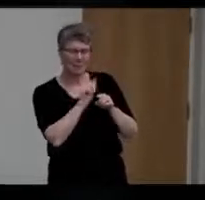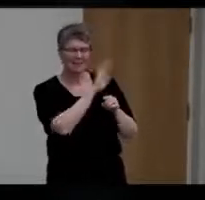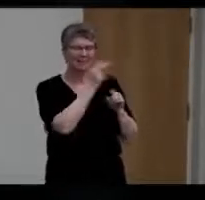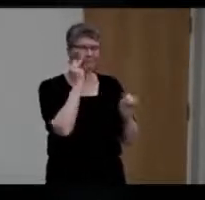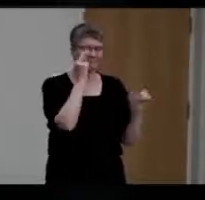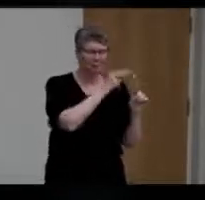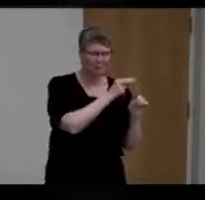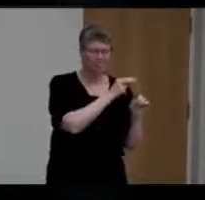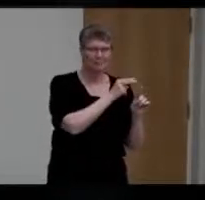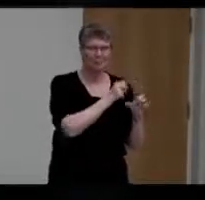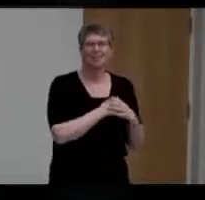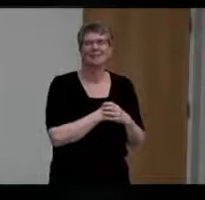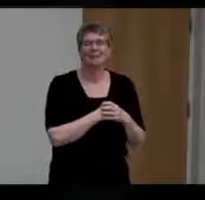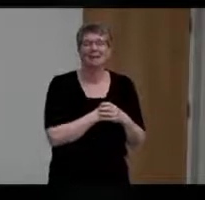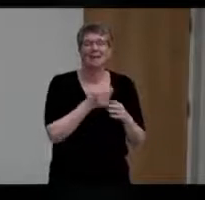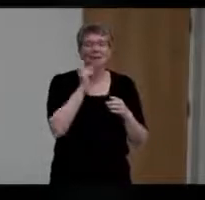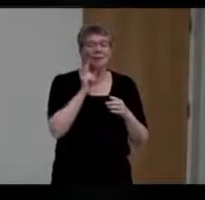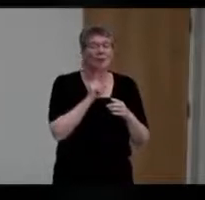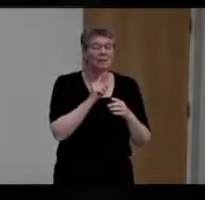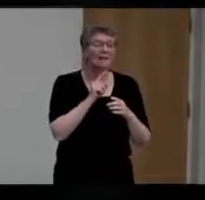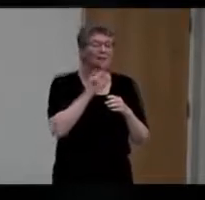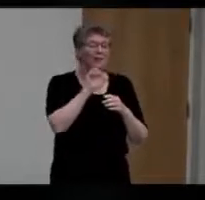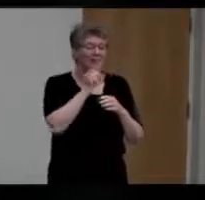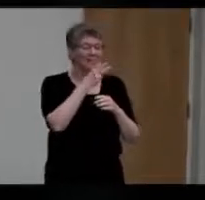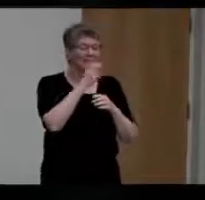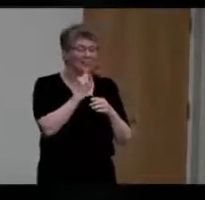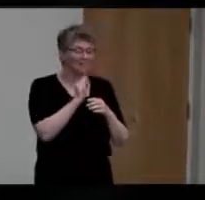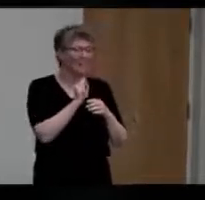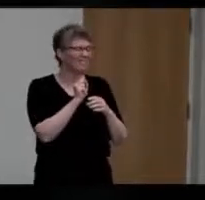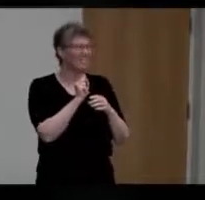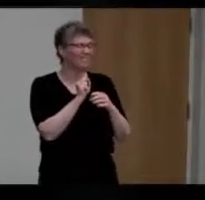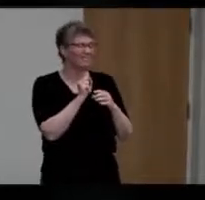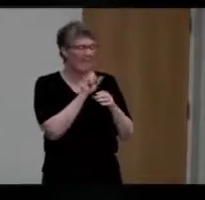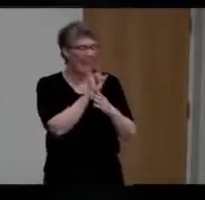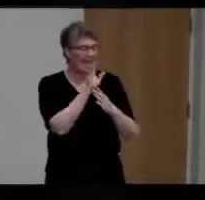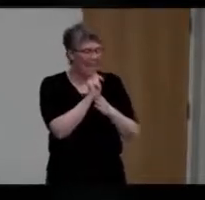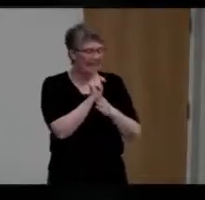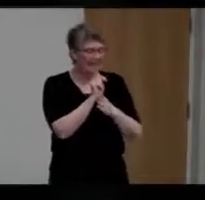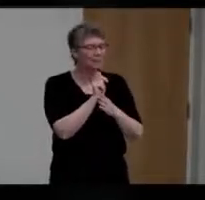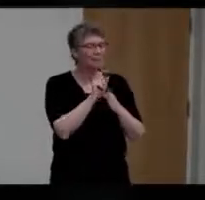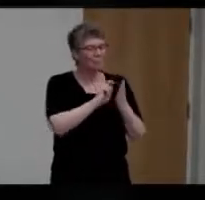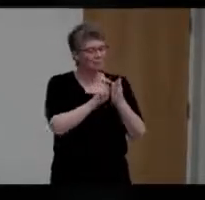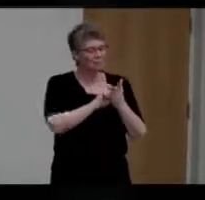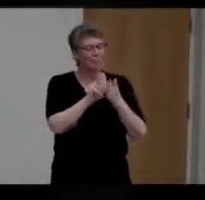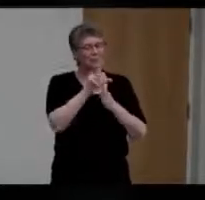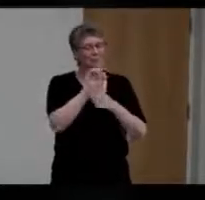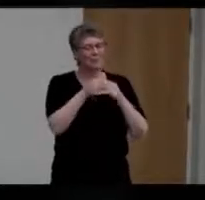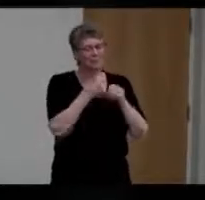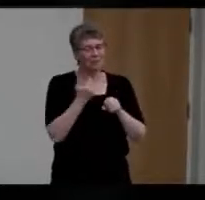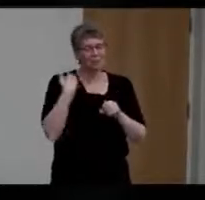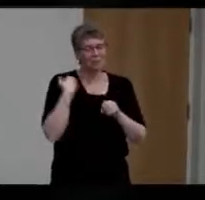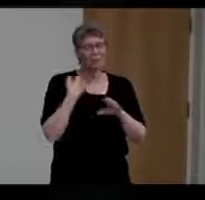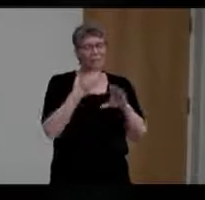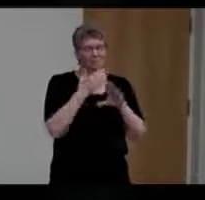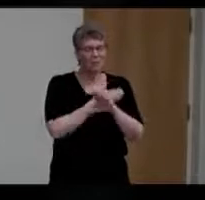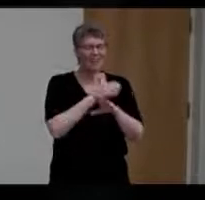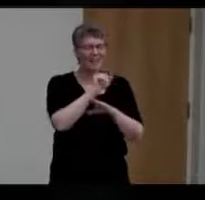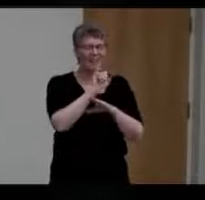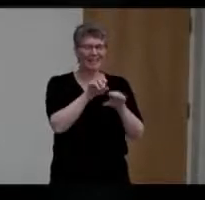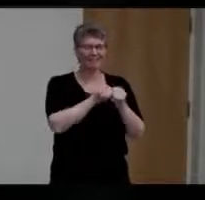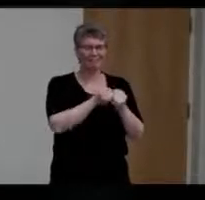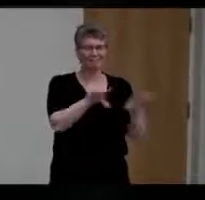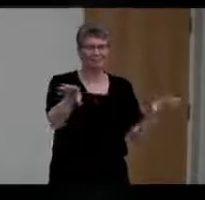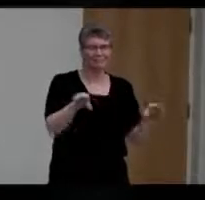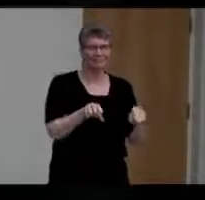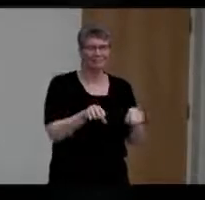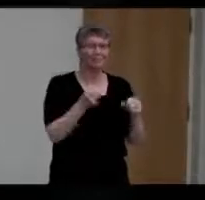Health Information Act was written 20 years ago, before AI was really a thing in healthcare. And lots of people have been trying to get it updated for